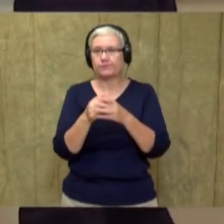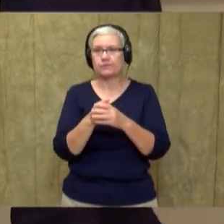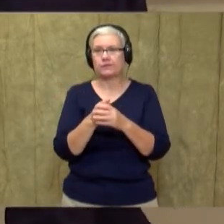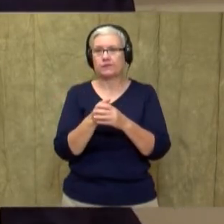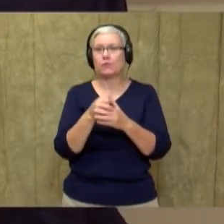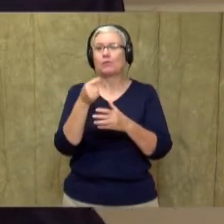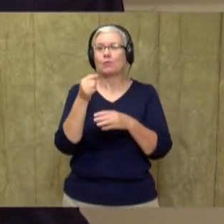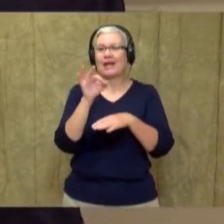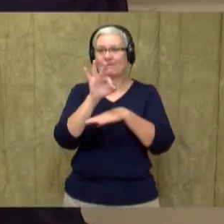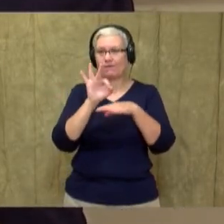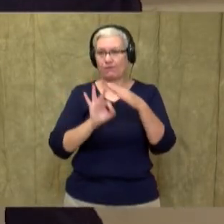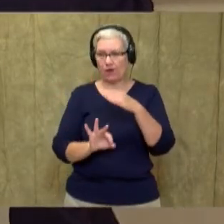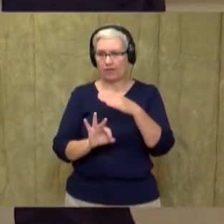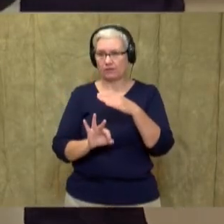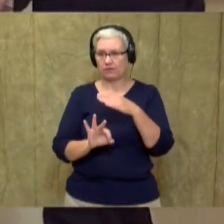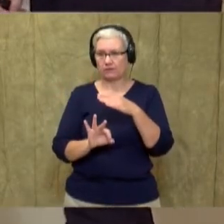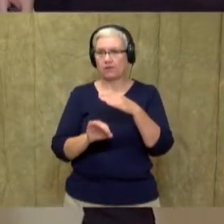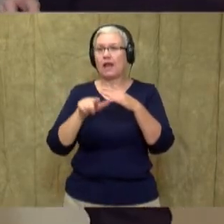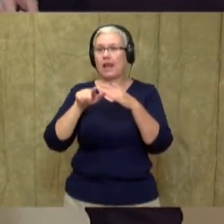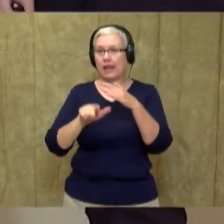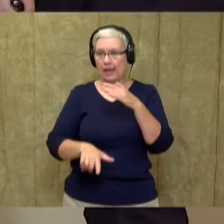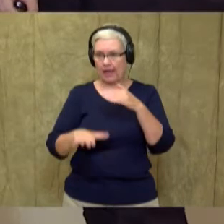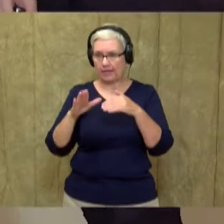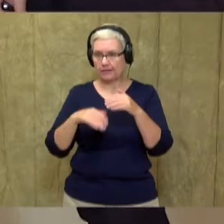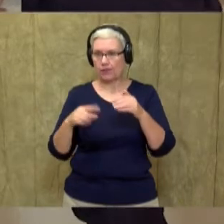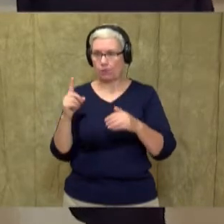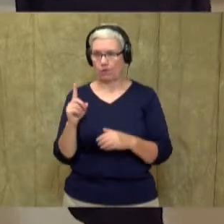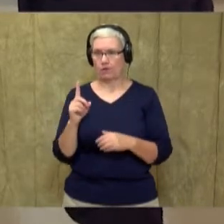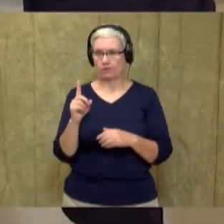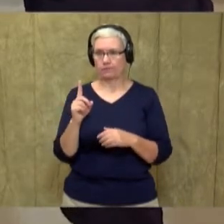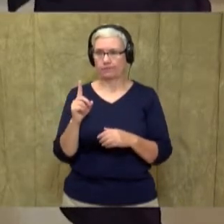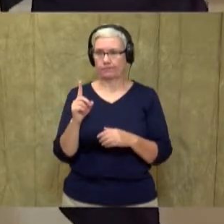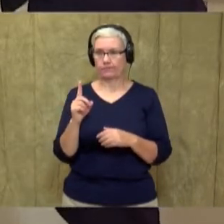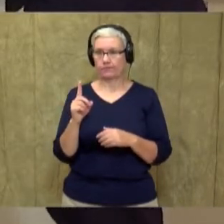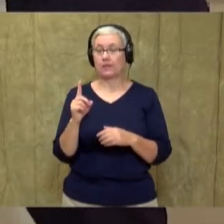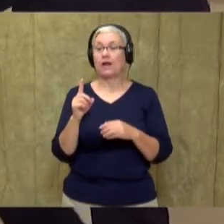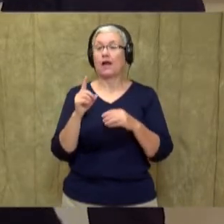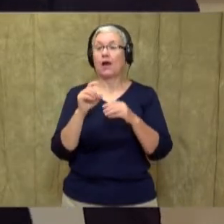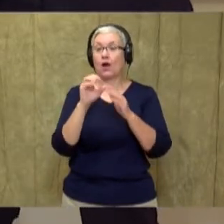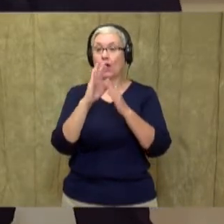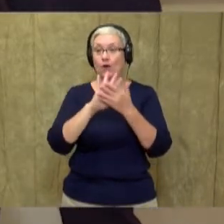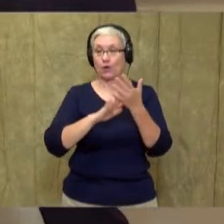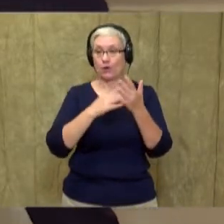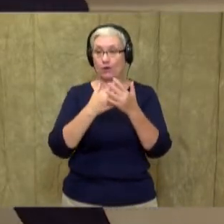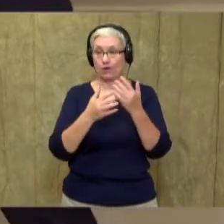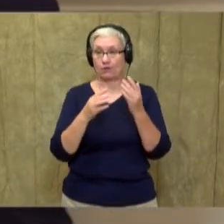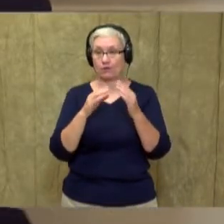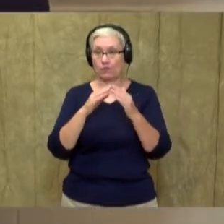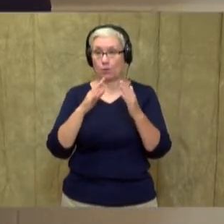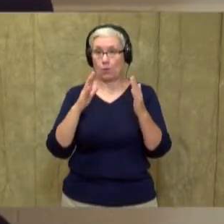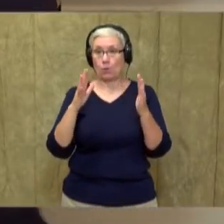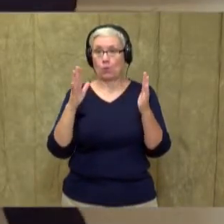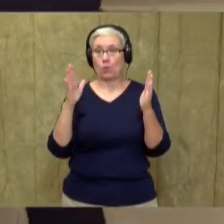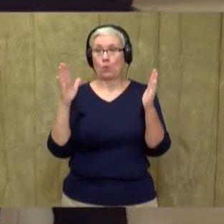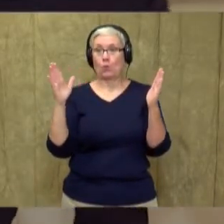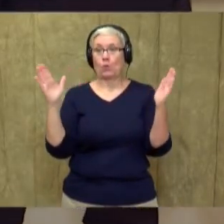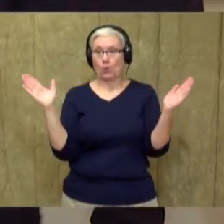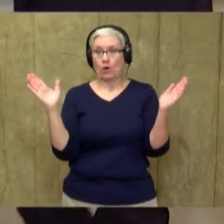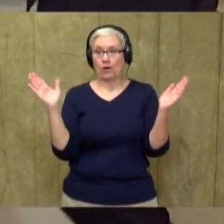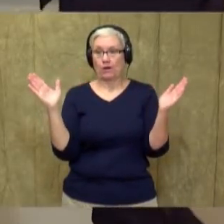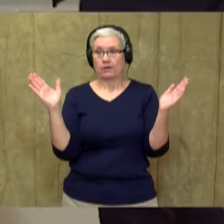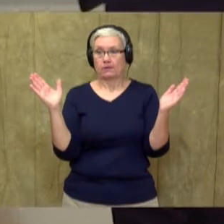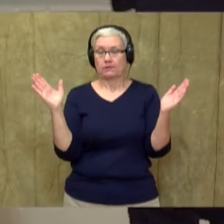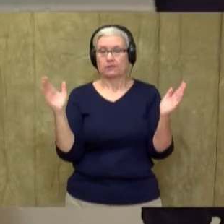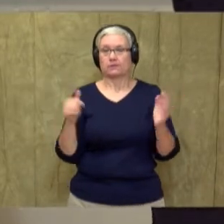got a fraction, a value that is less than 1, we see that our graph is getting compressed. It's a lot wider. And